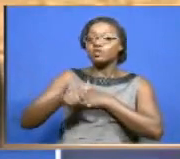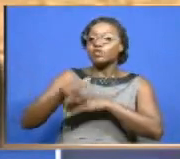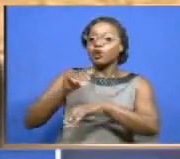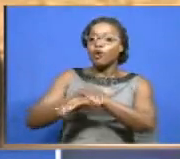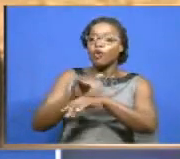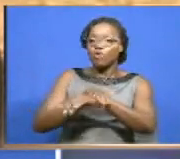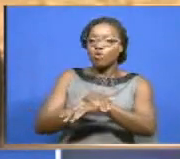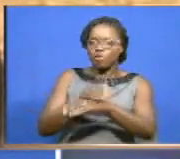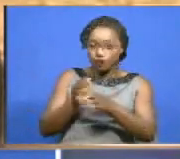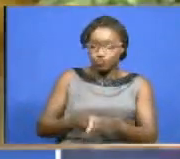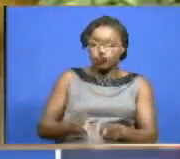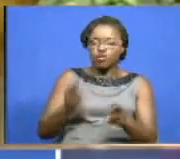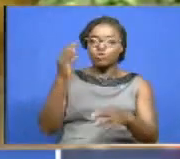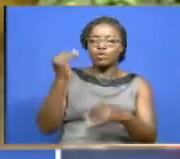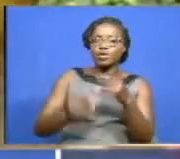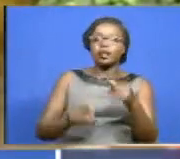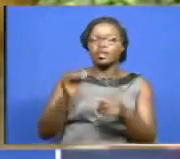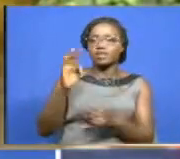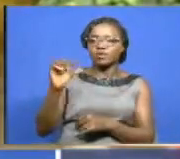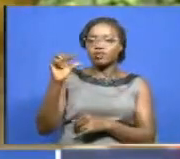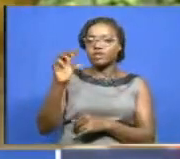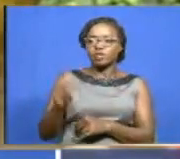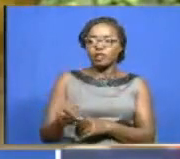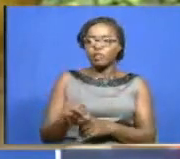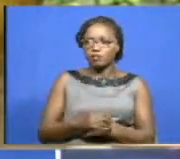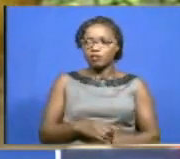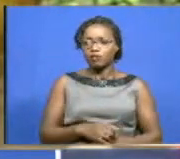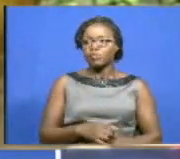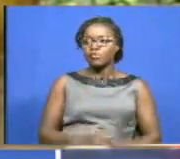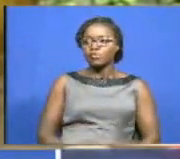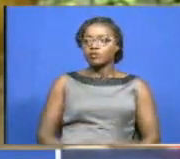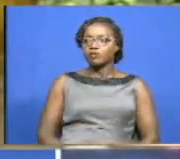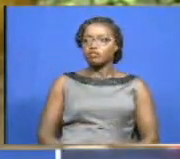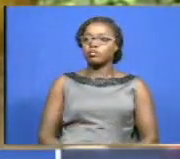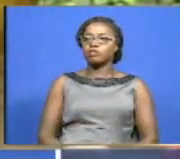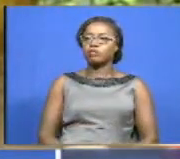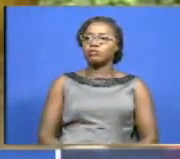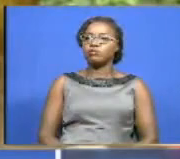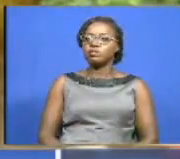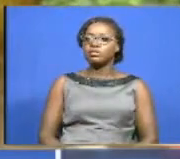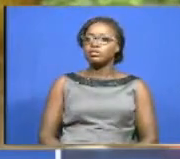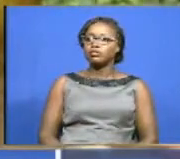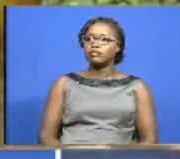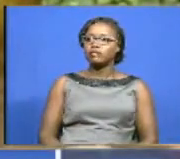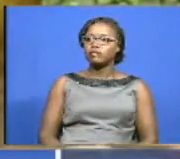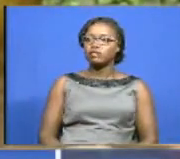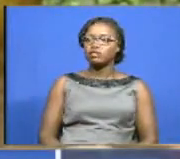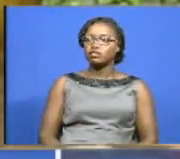roadmap for ending FGM. Nancy Okwari, Channel One News.